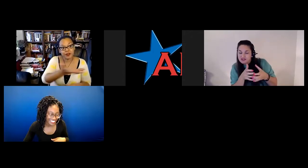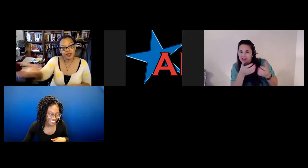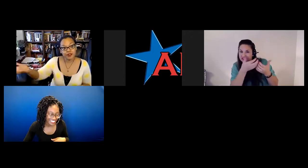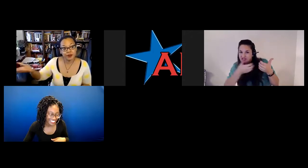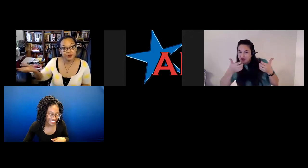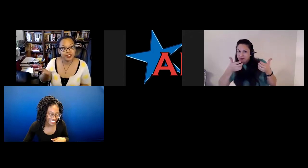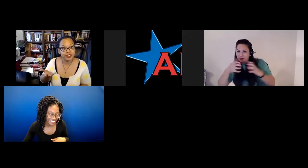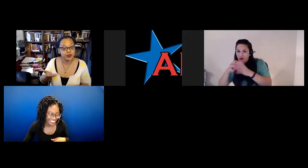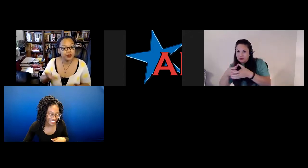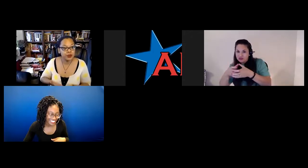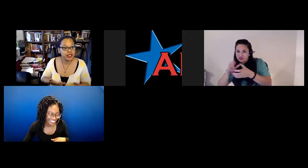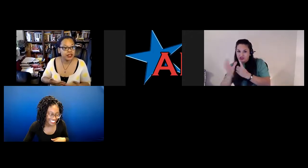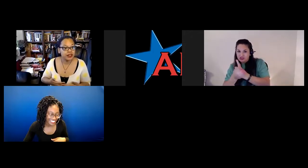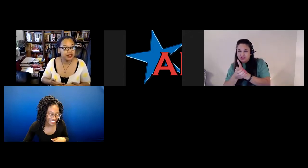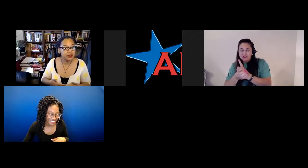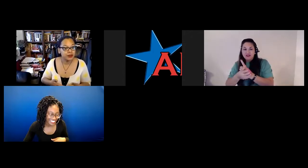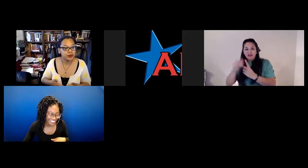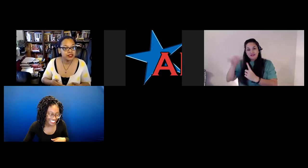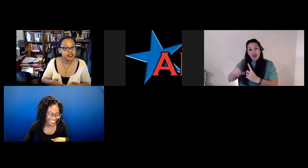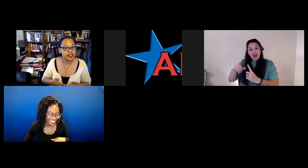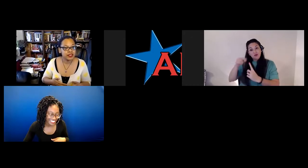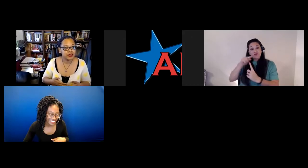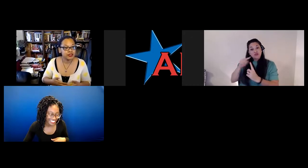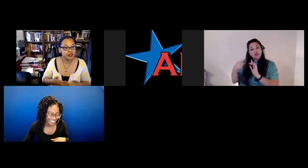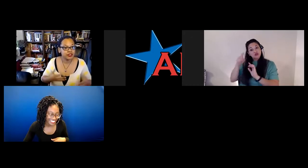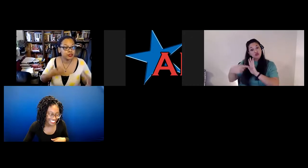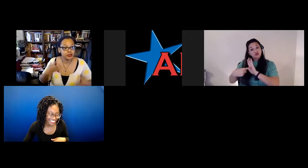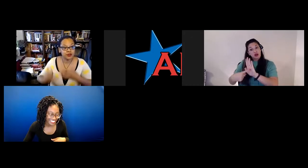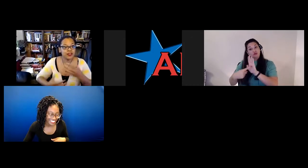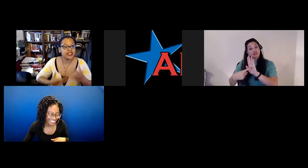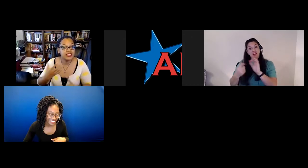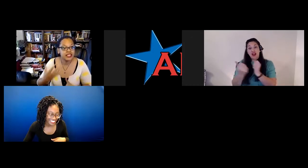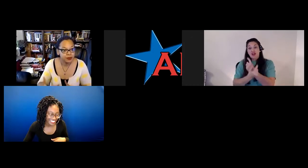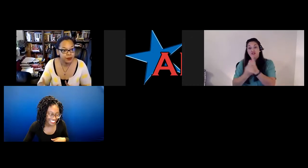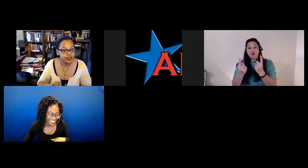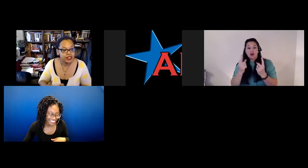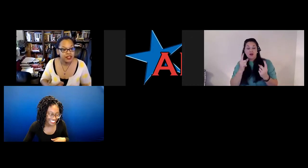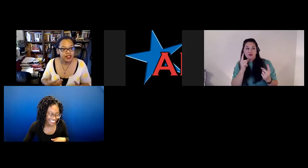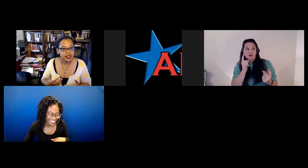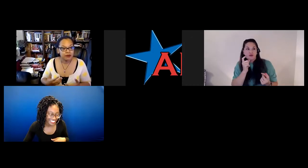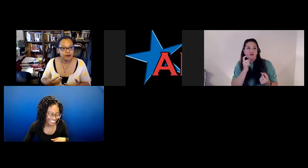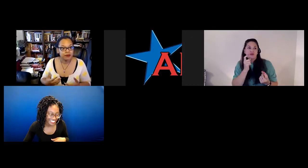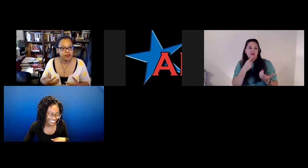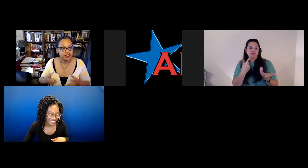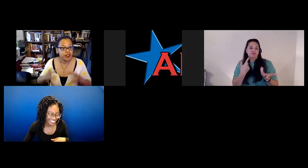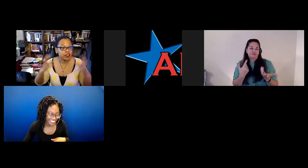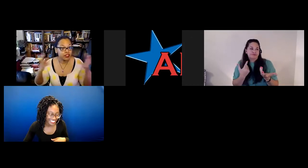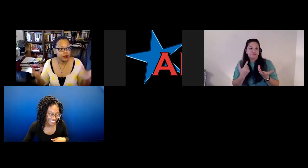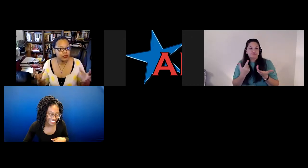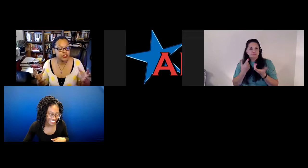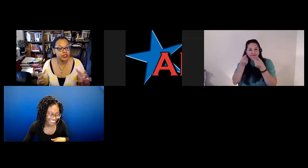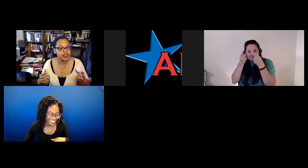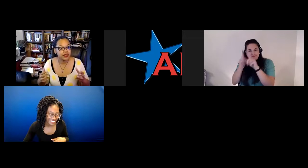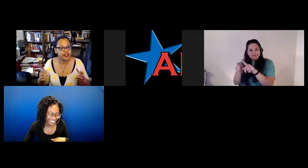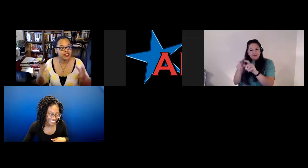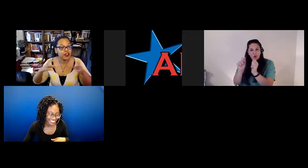for everyone who was sort of resonated with the goth